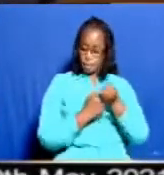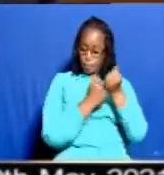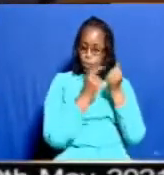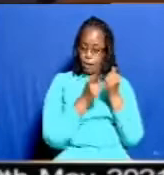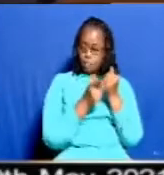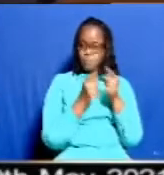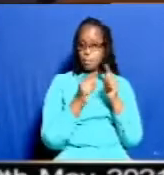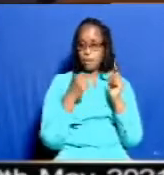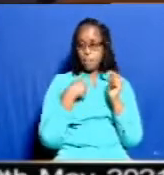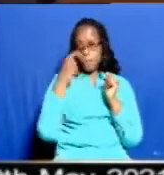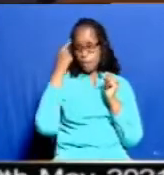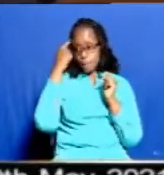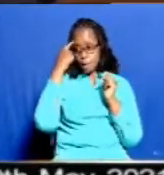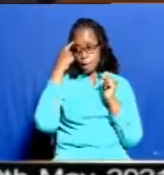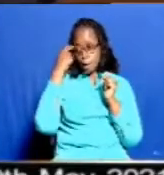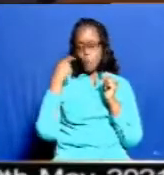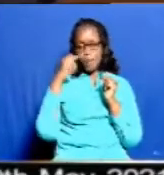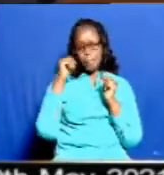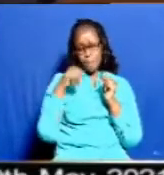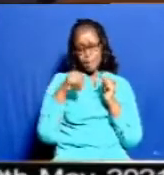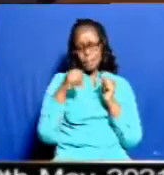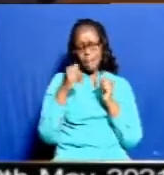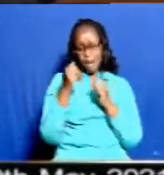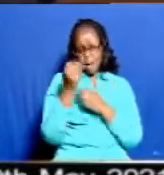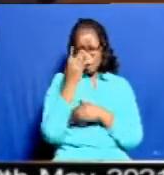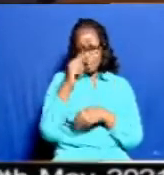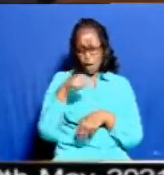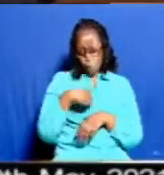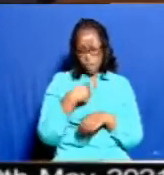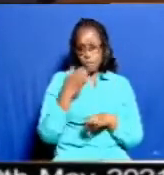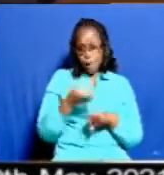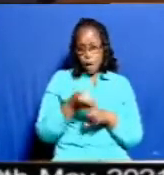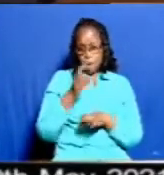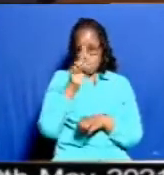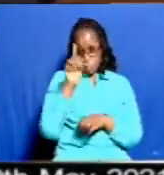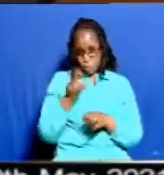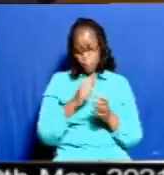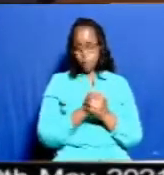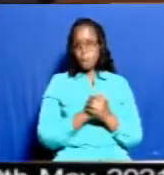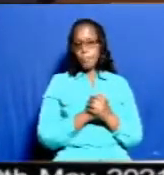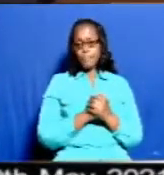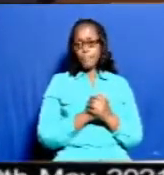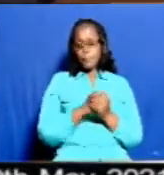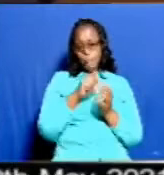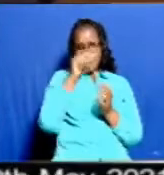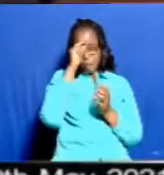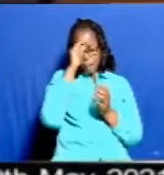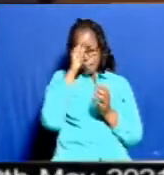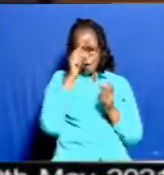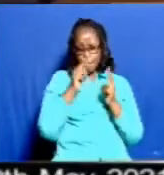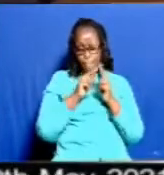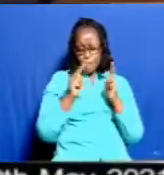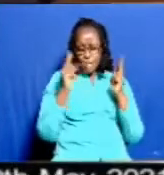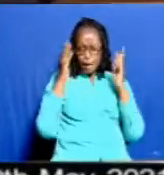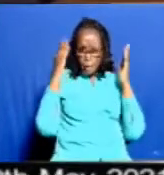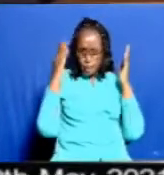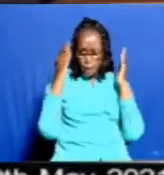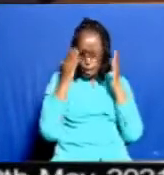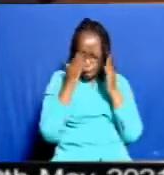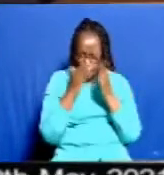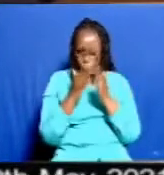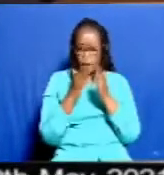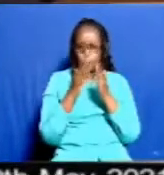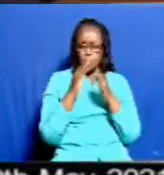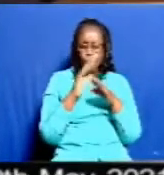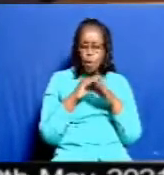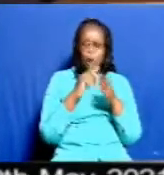think we need to start asking the hard questions. The government is so keen to talk about shareholding in Kenya Airways. They are